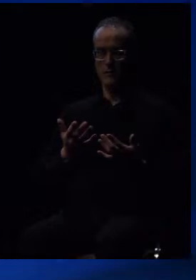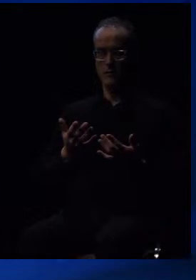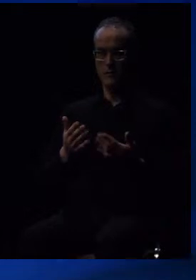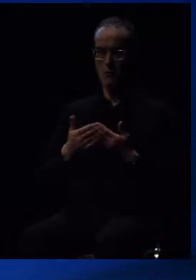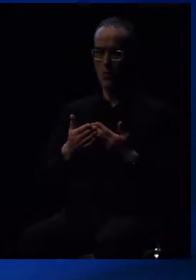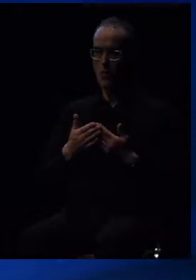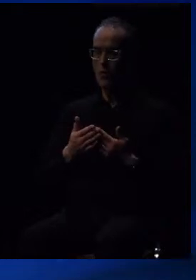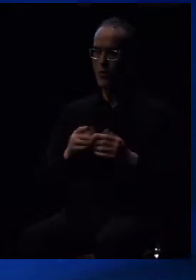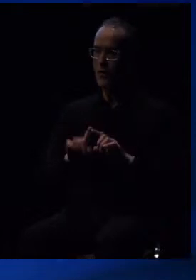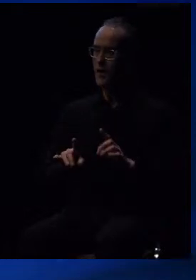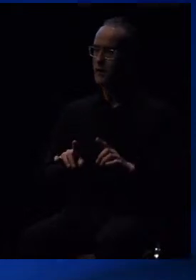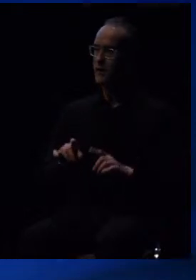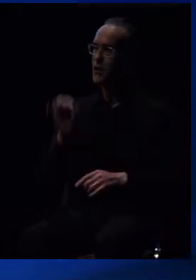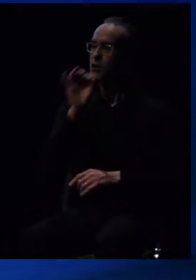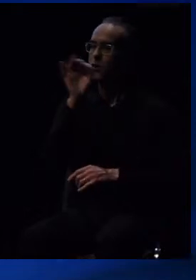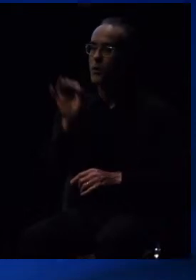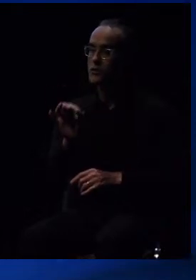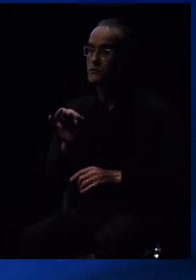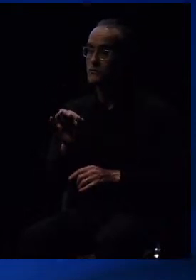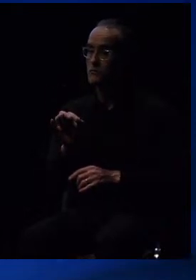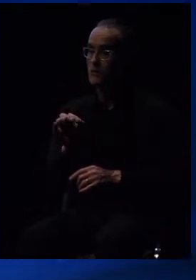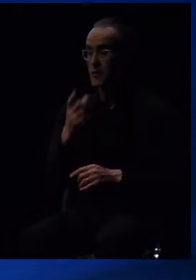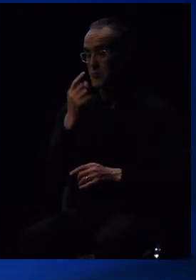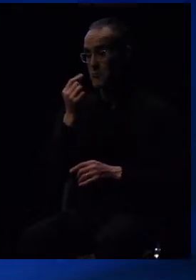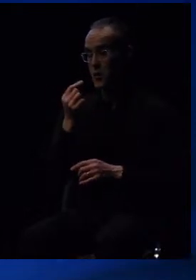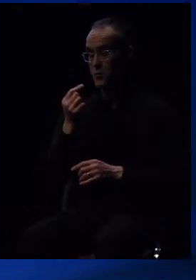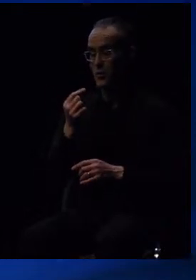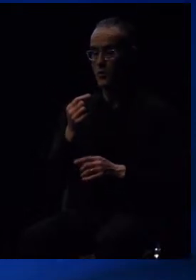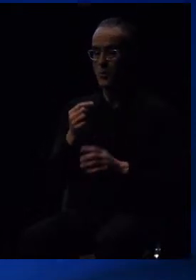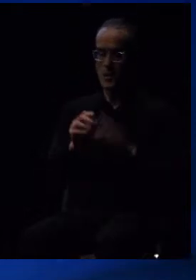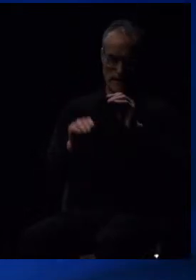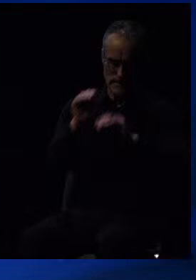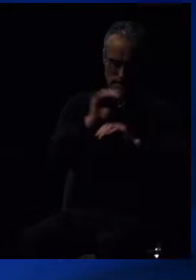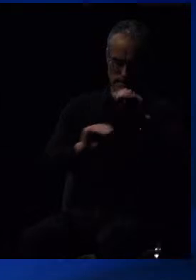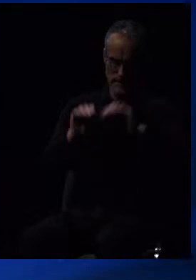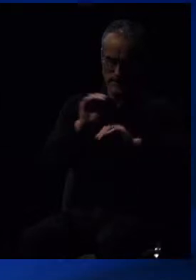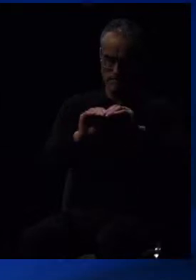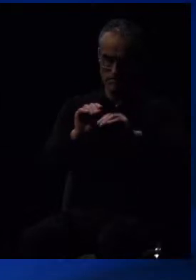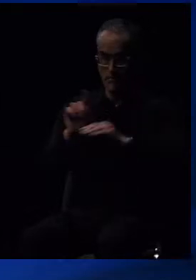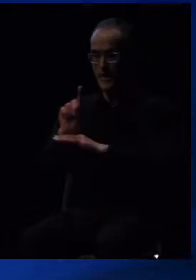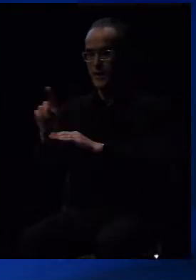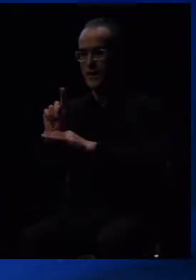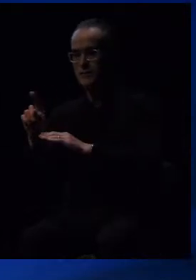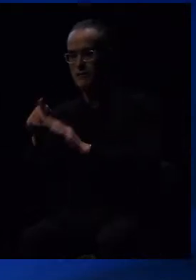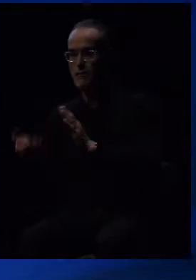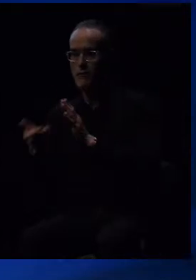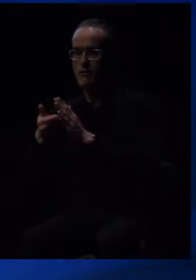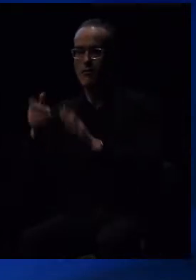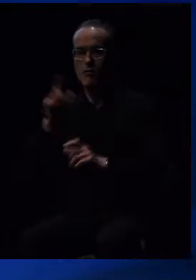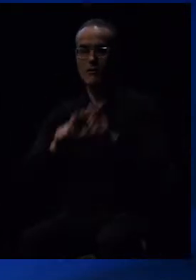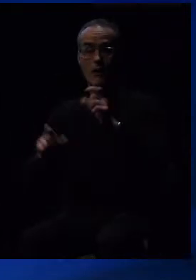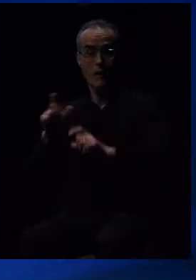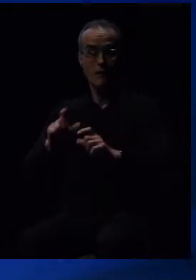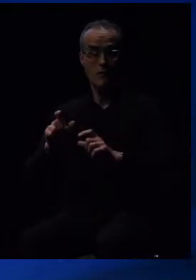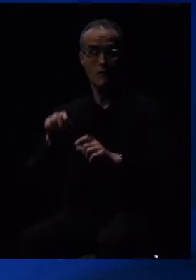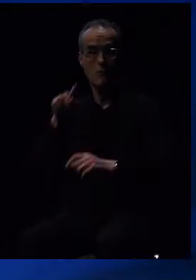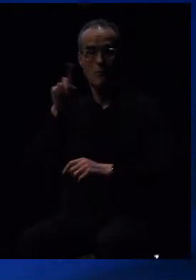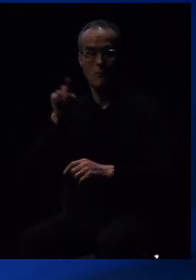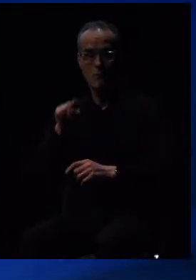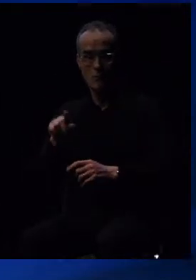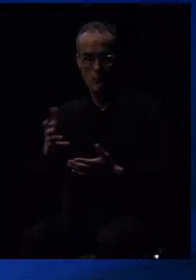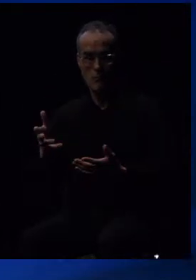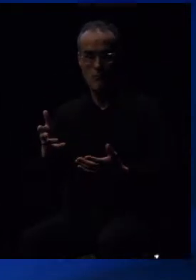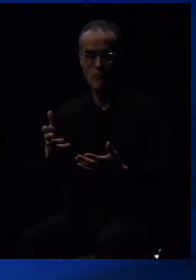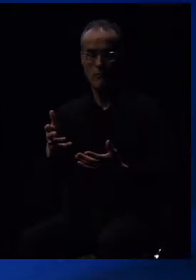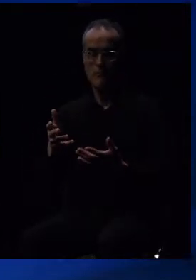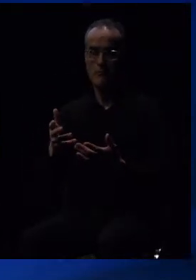color comes later, or it still could be following the